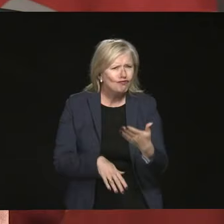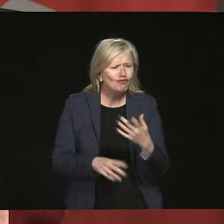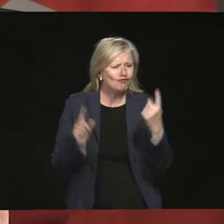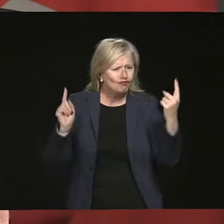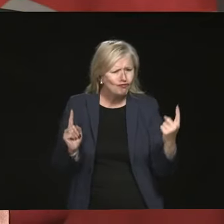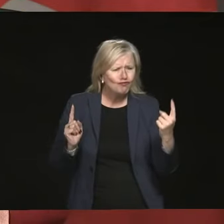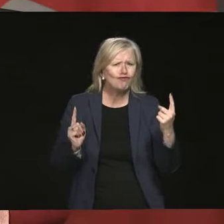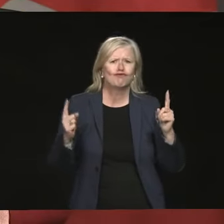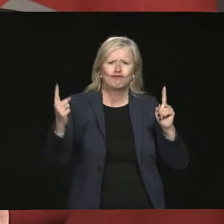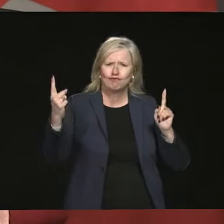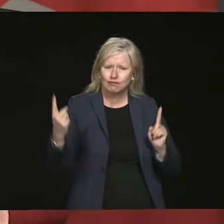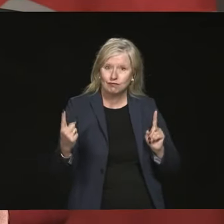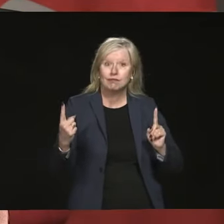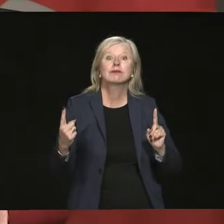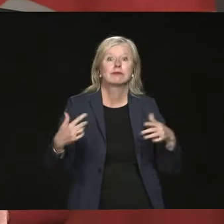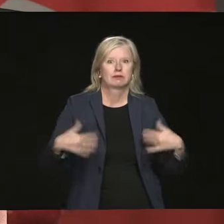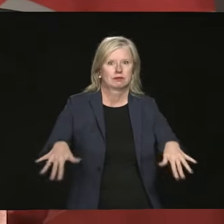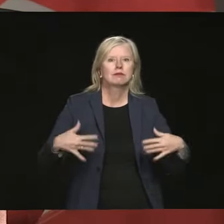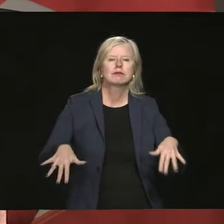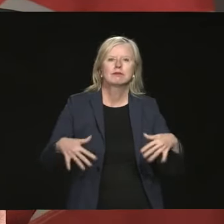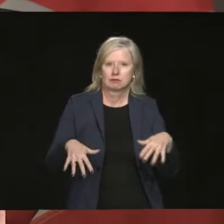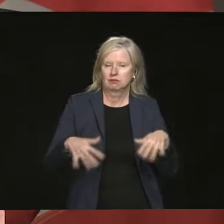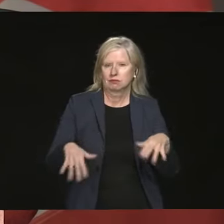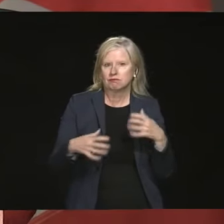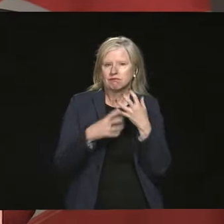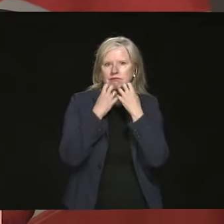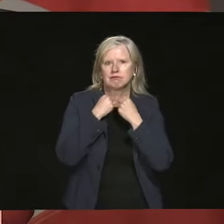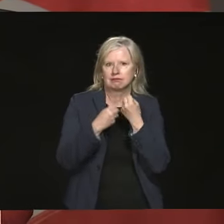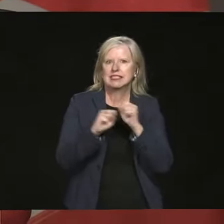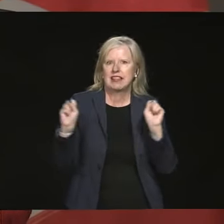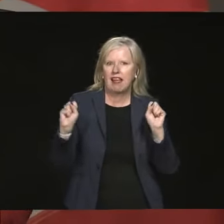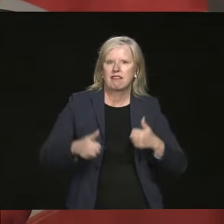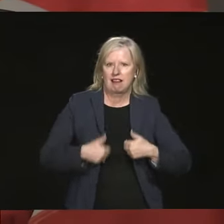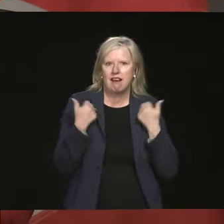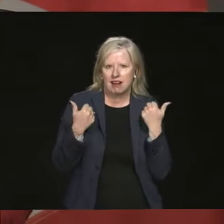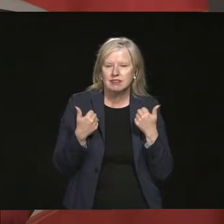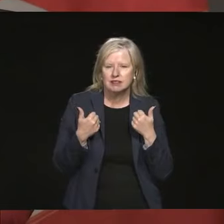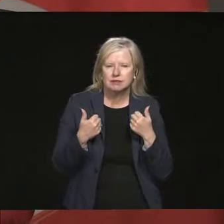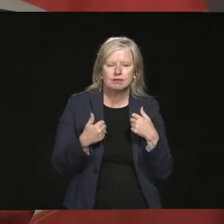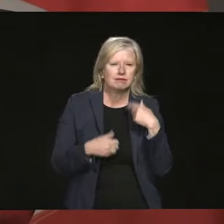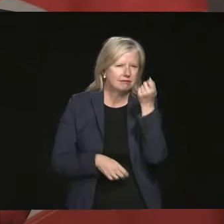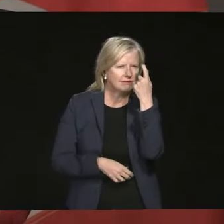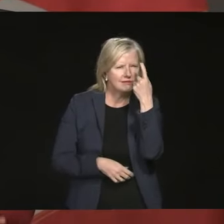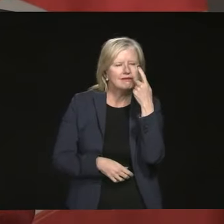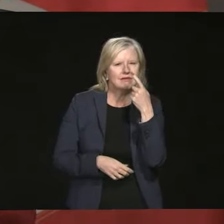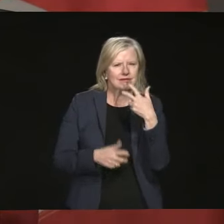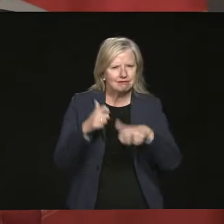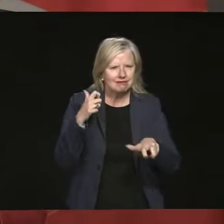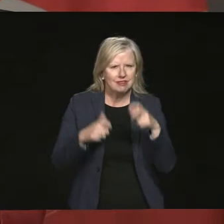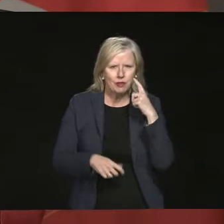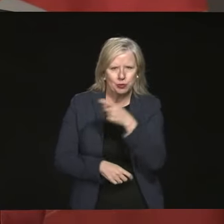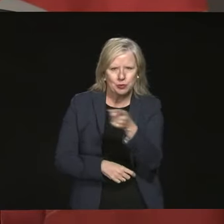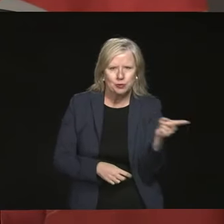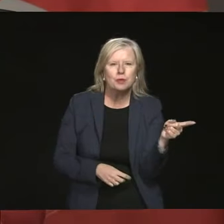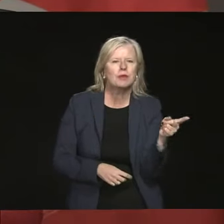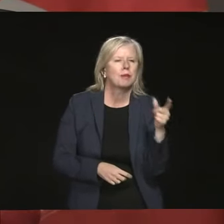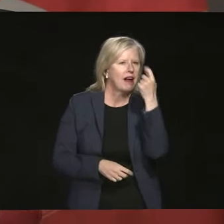saving lives. I know that it's very hard, but together we need to